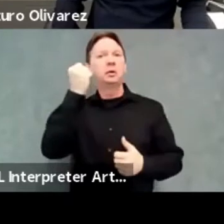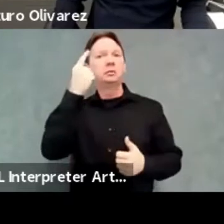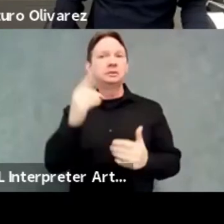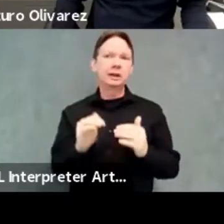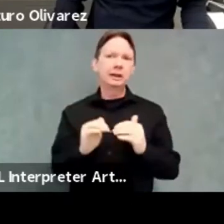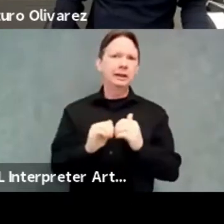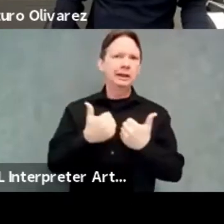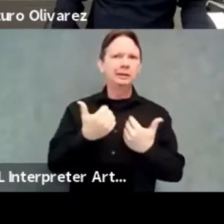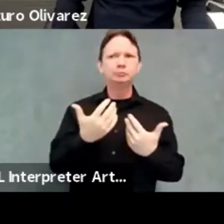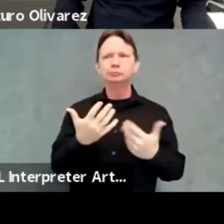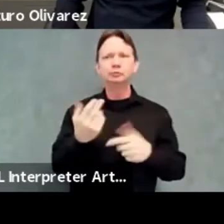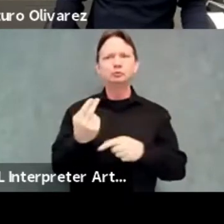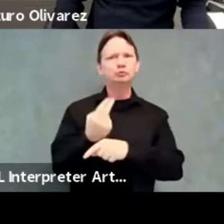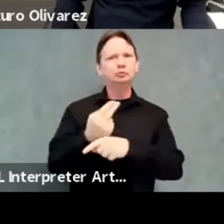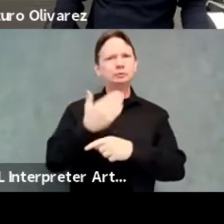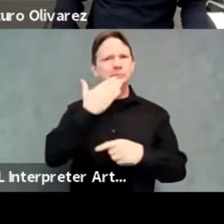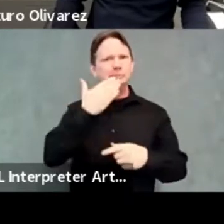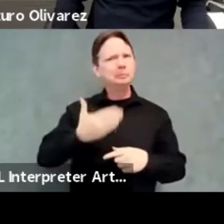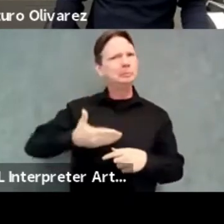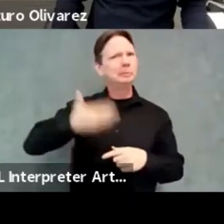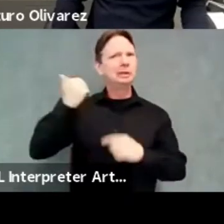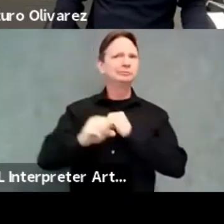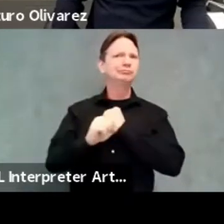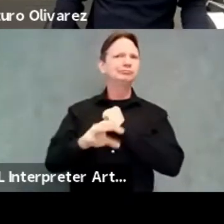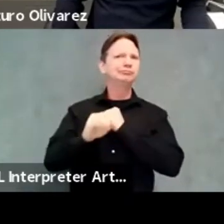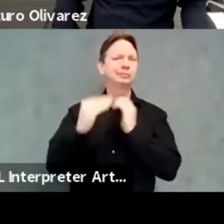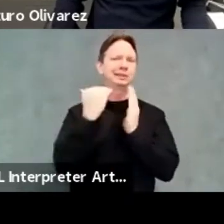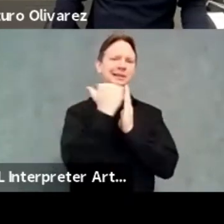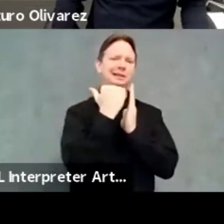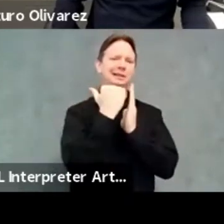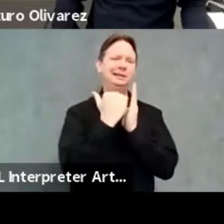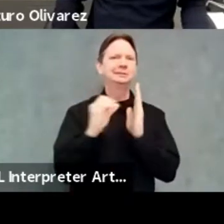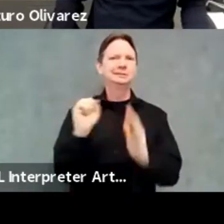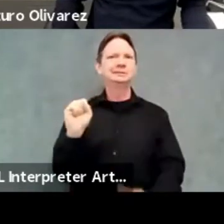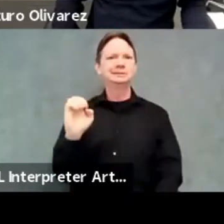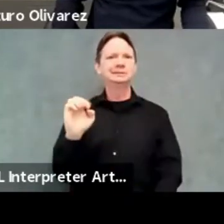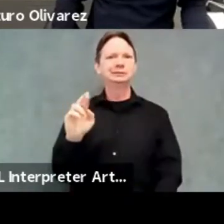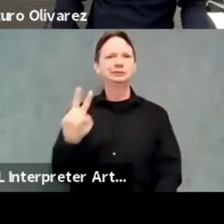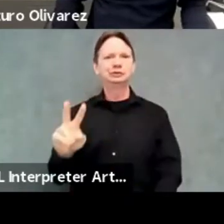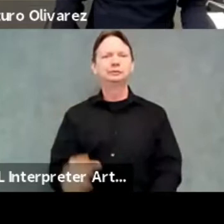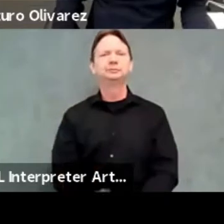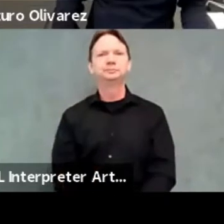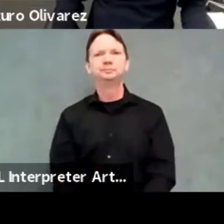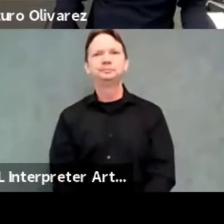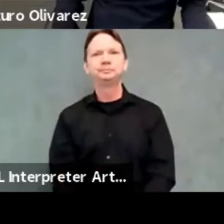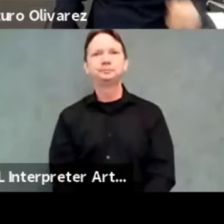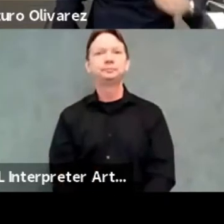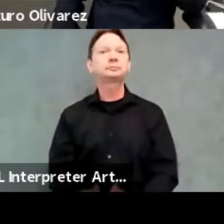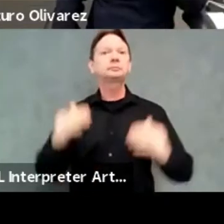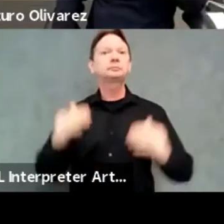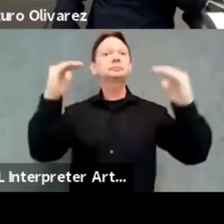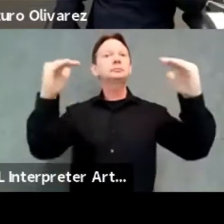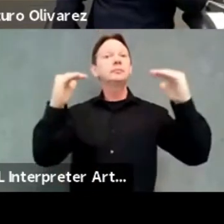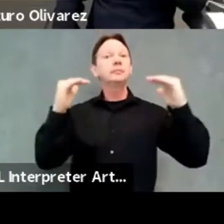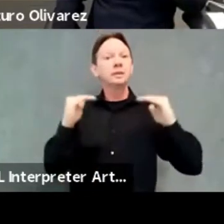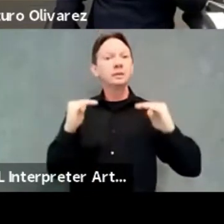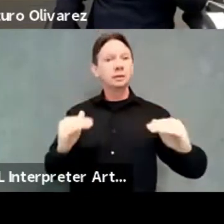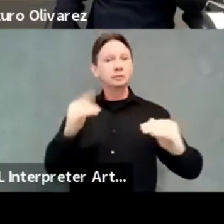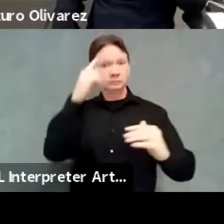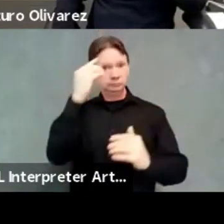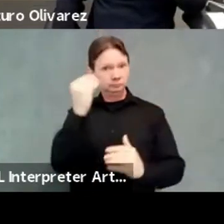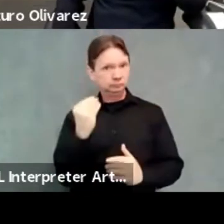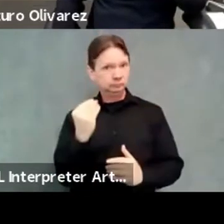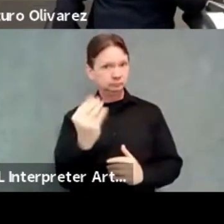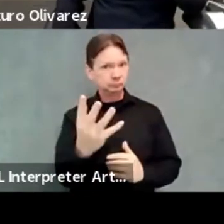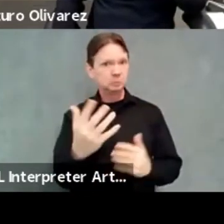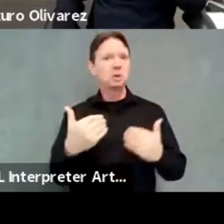practices section. I just want to mention that there is an AERA jobs board. You are more than welcome to use your listserv to actually